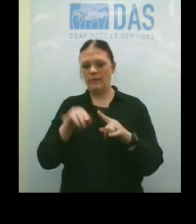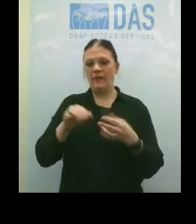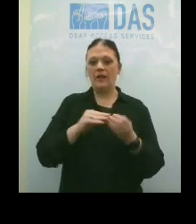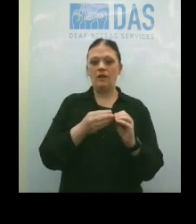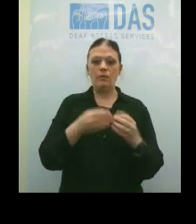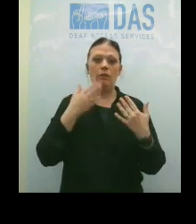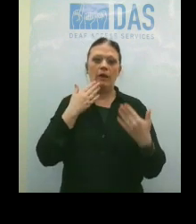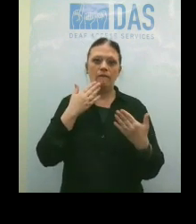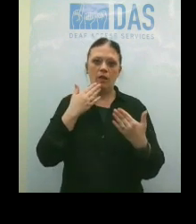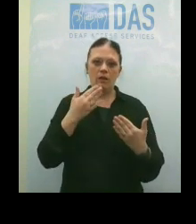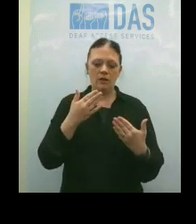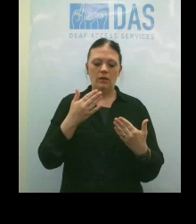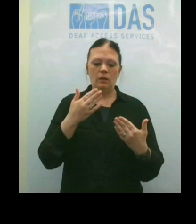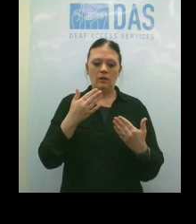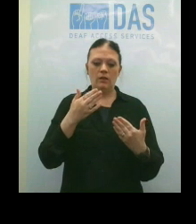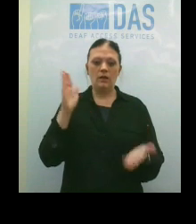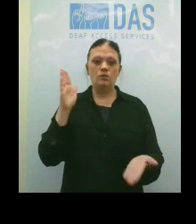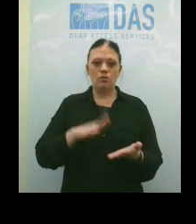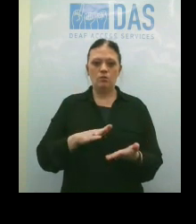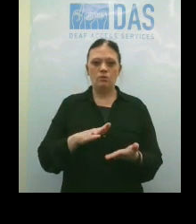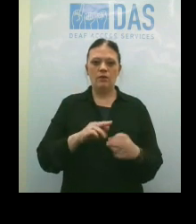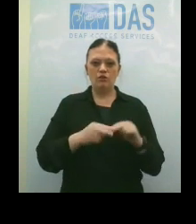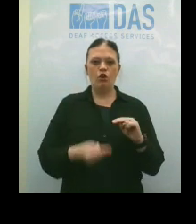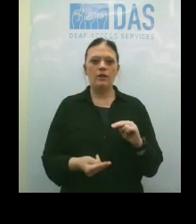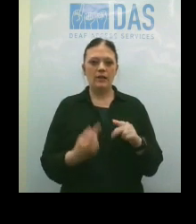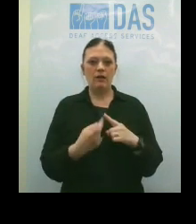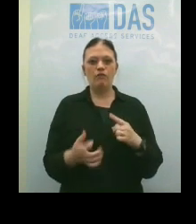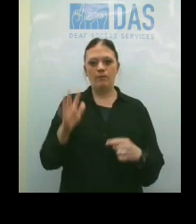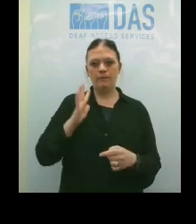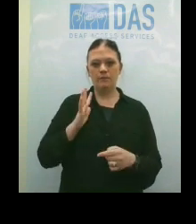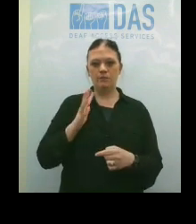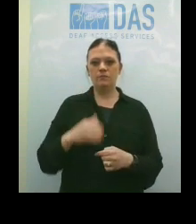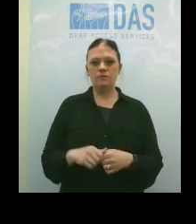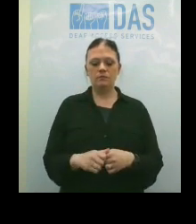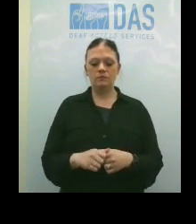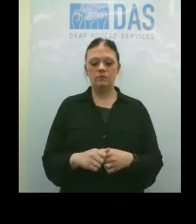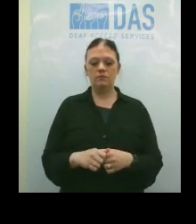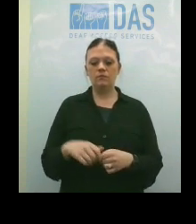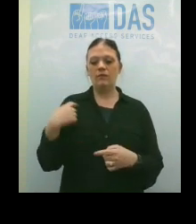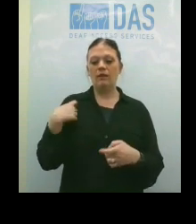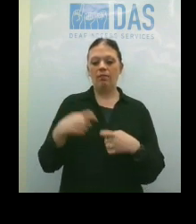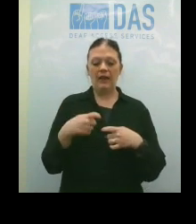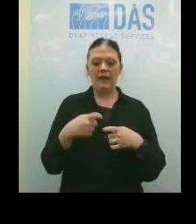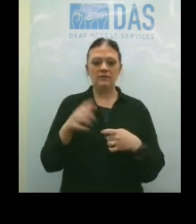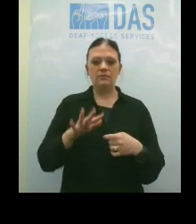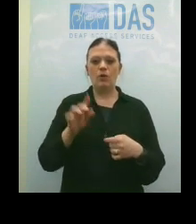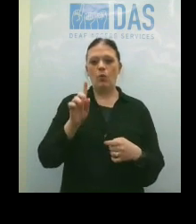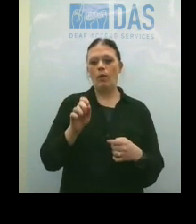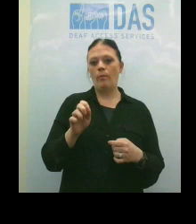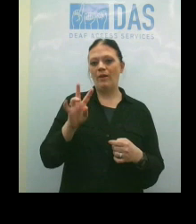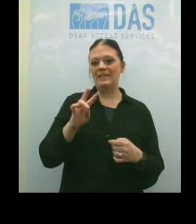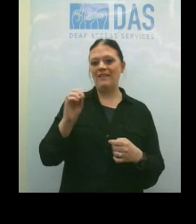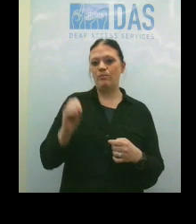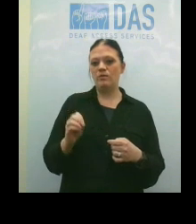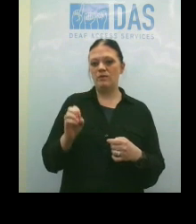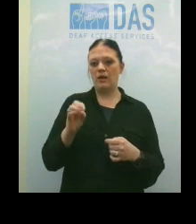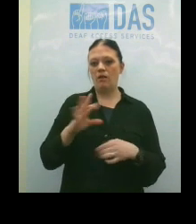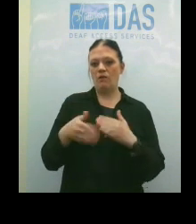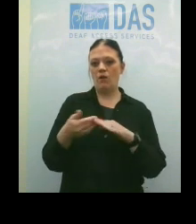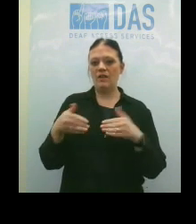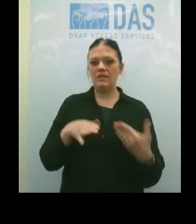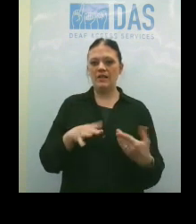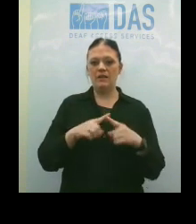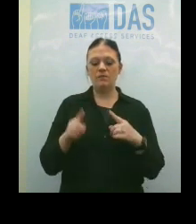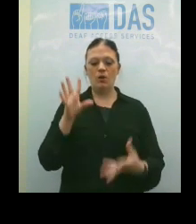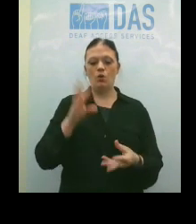thankfully has gone down from where it was earlier. Latinos still make up only 1.7% of the fatalities, even though